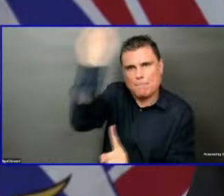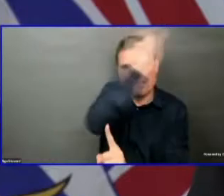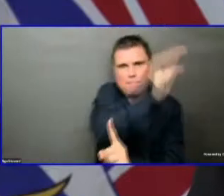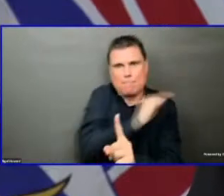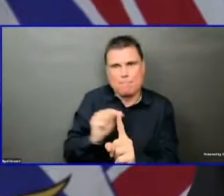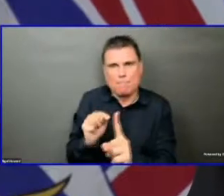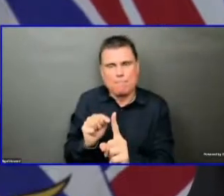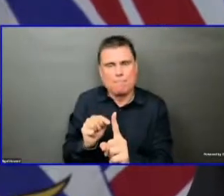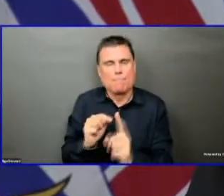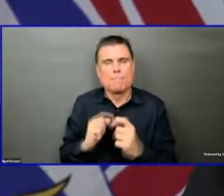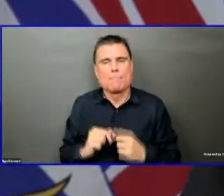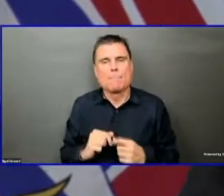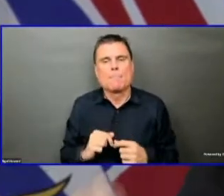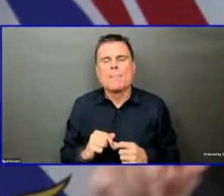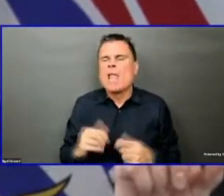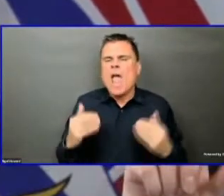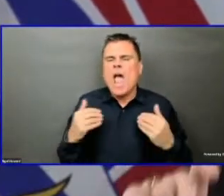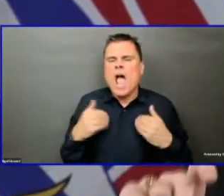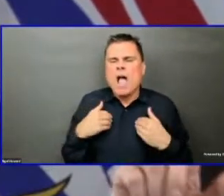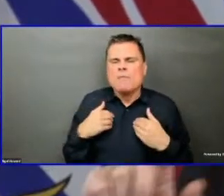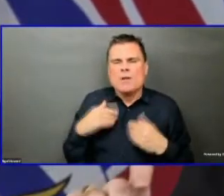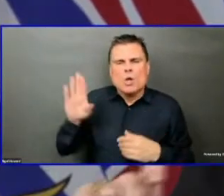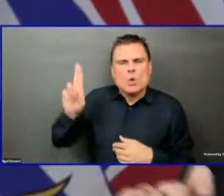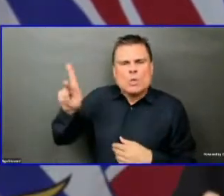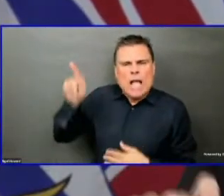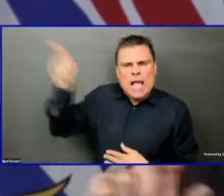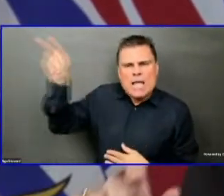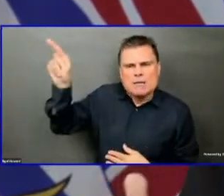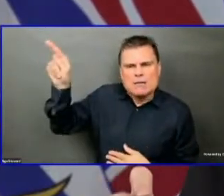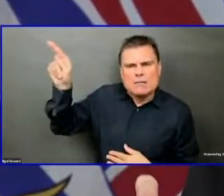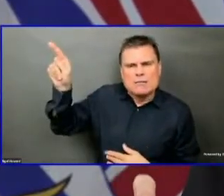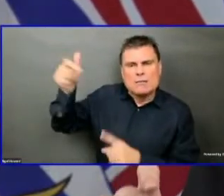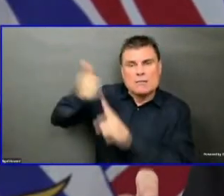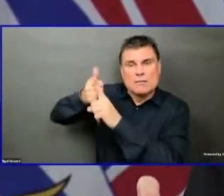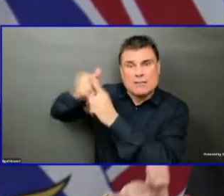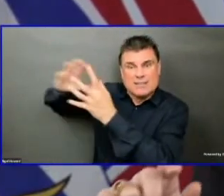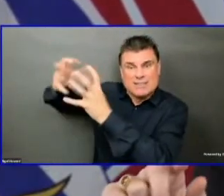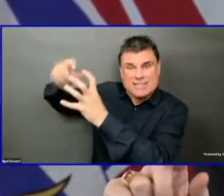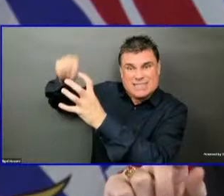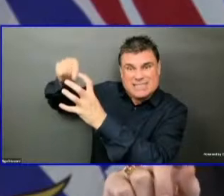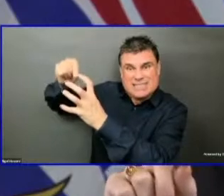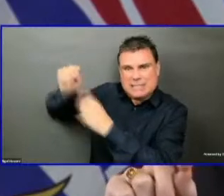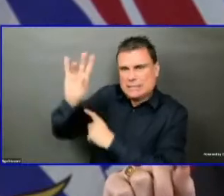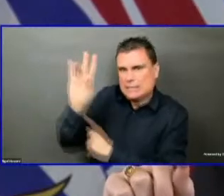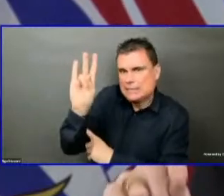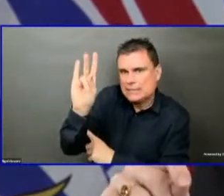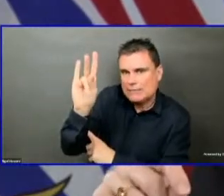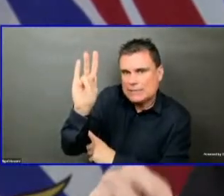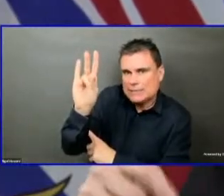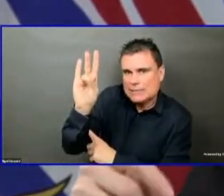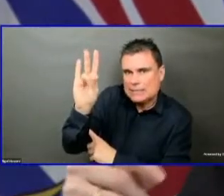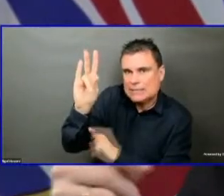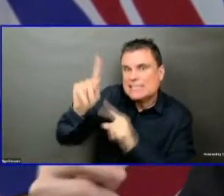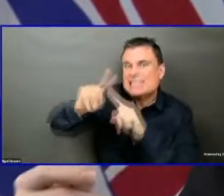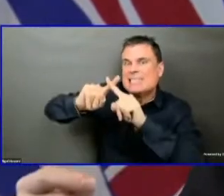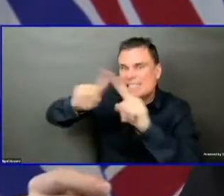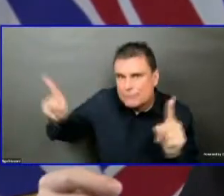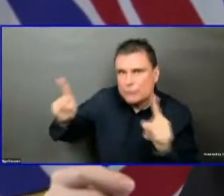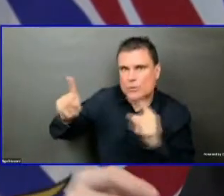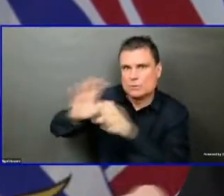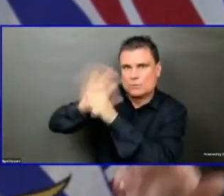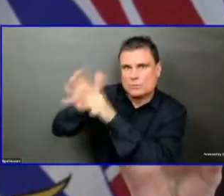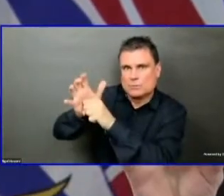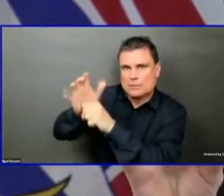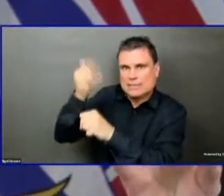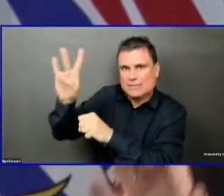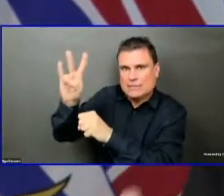UK variant, for example. But only 1 or 2 of those mutations were ones that lead to the increased